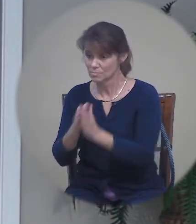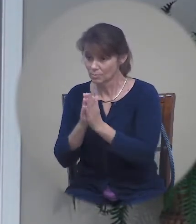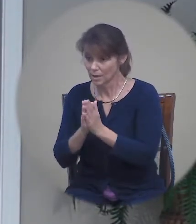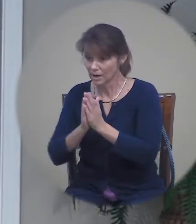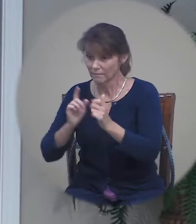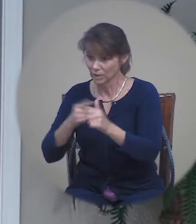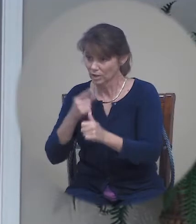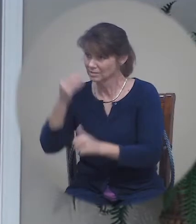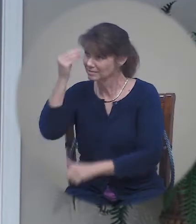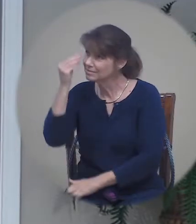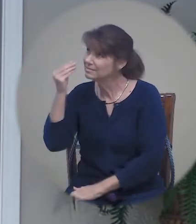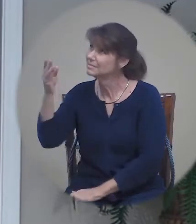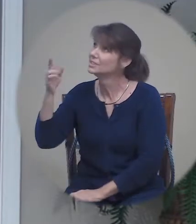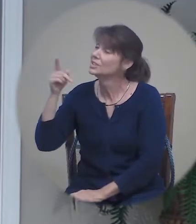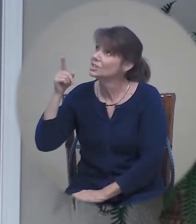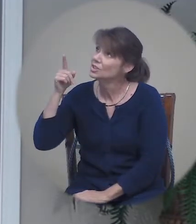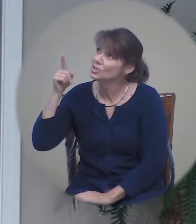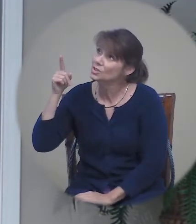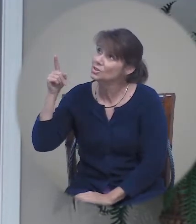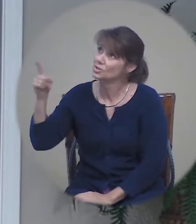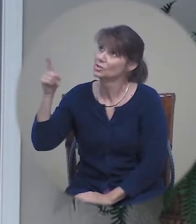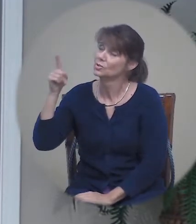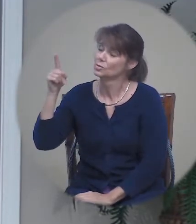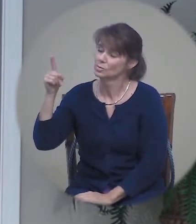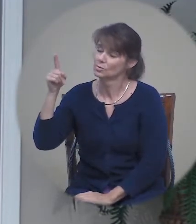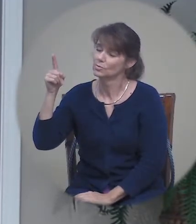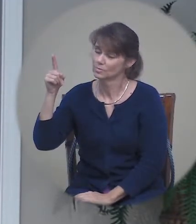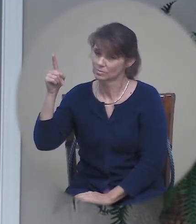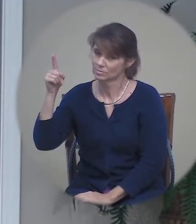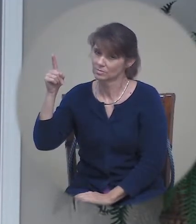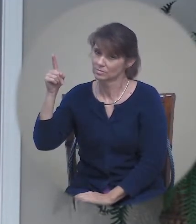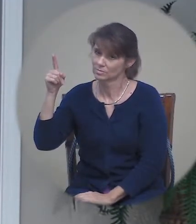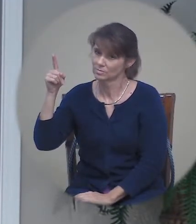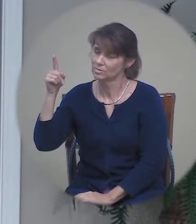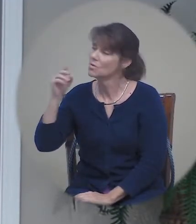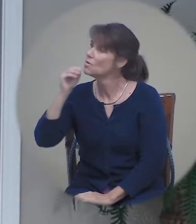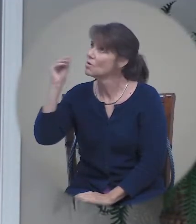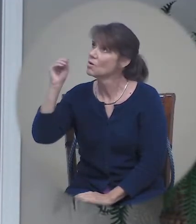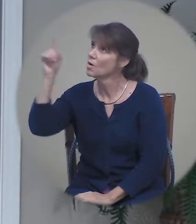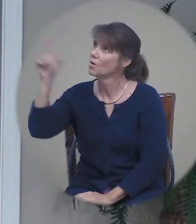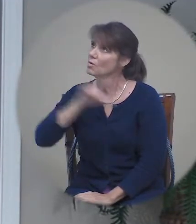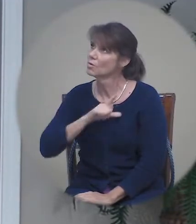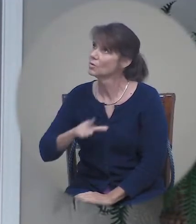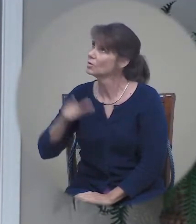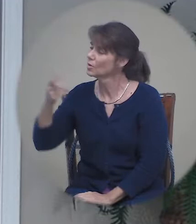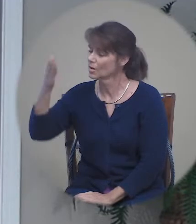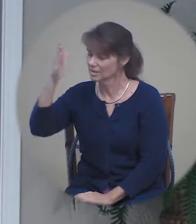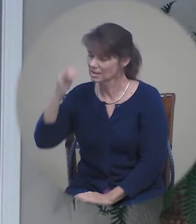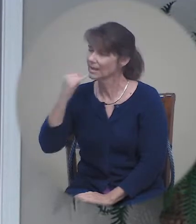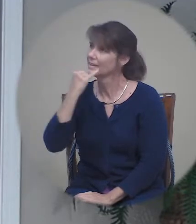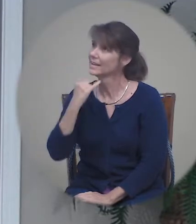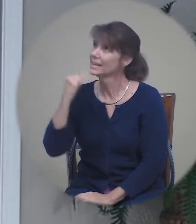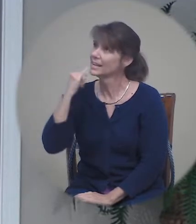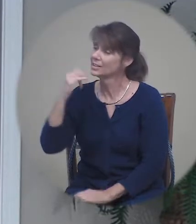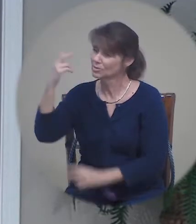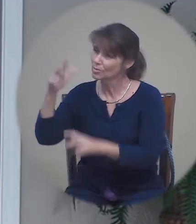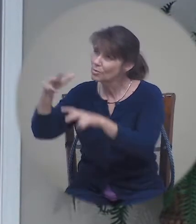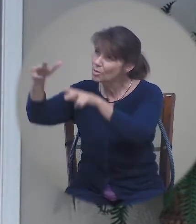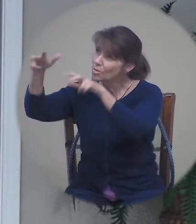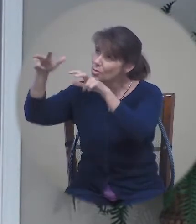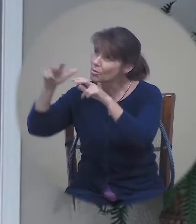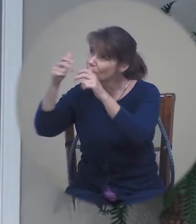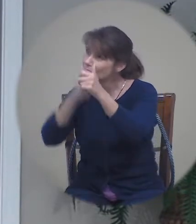this, he says, pray before the Lord, verse 15, O Lord, the God of Israel, who are enthroned above the